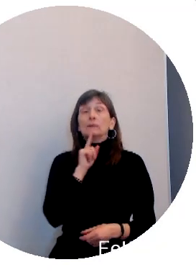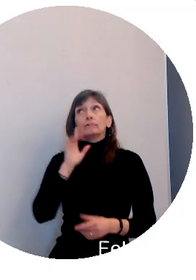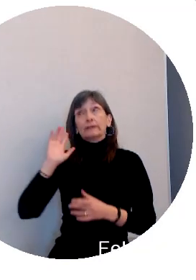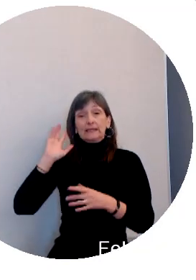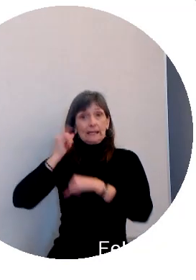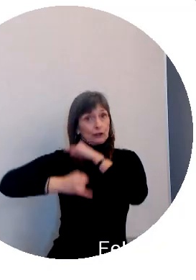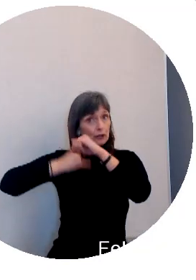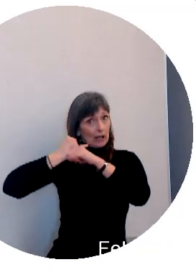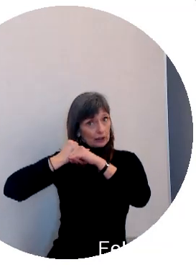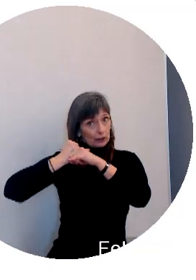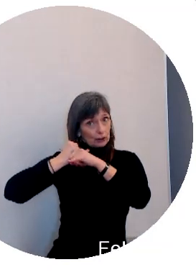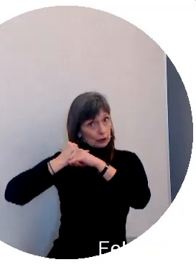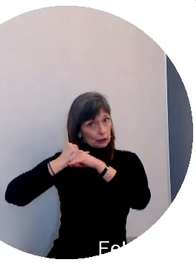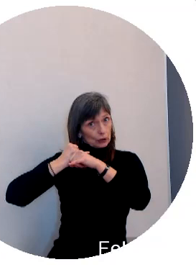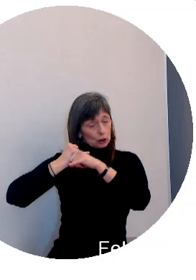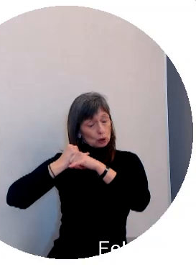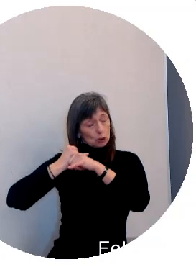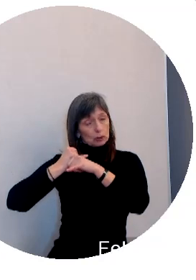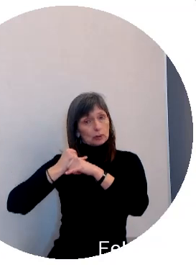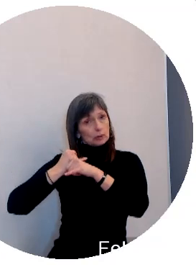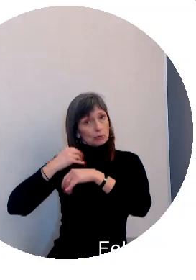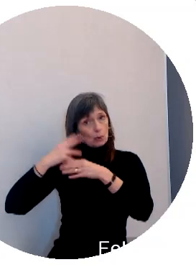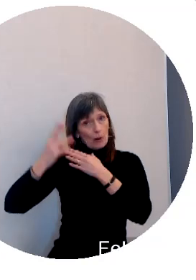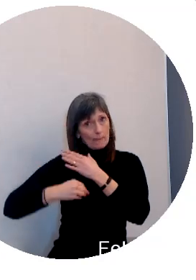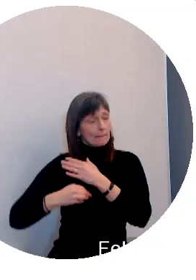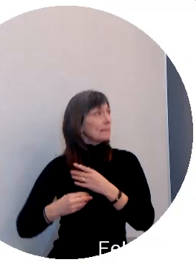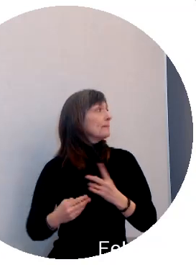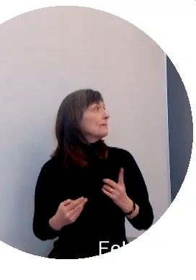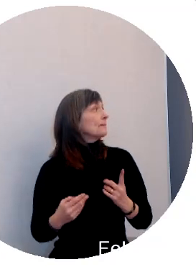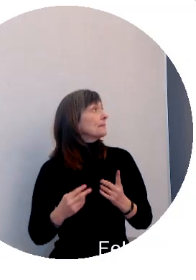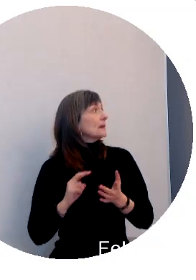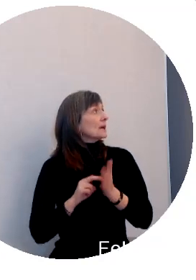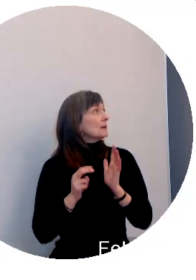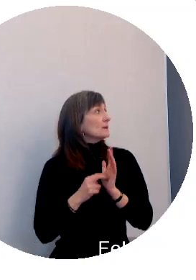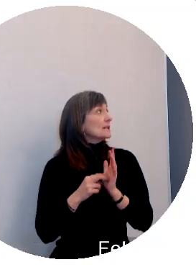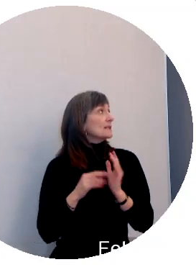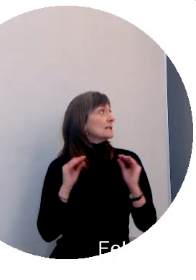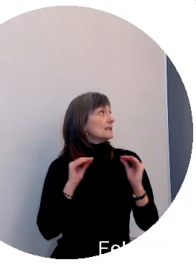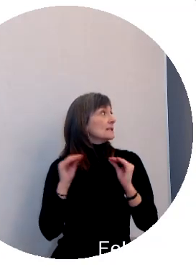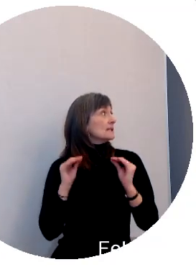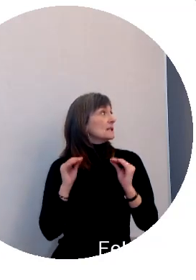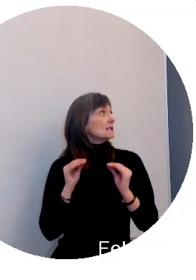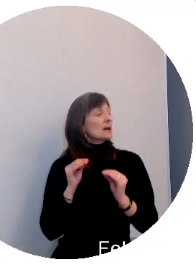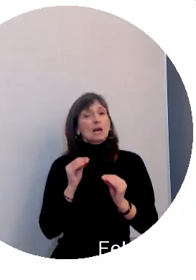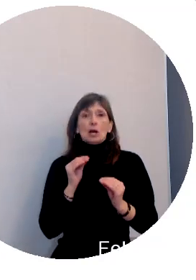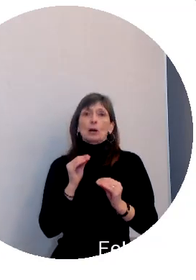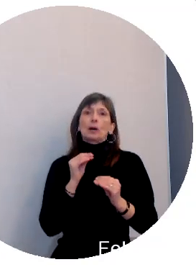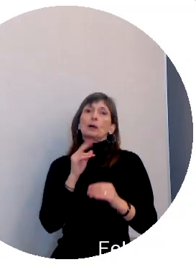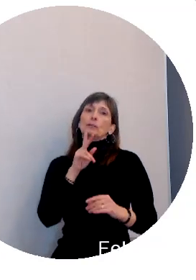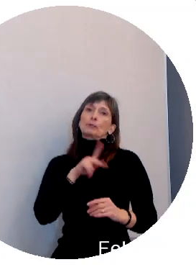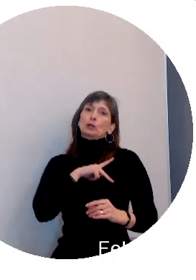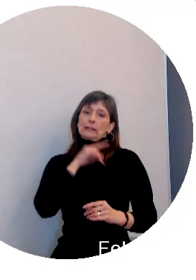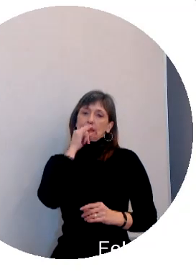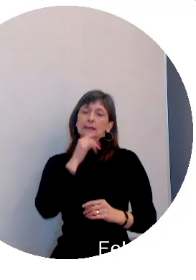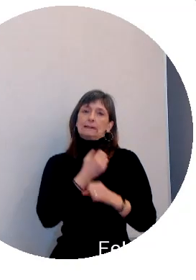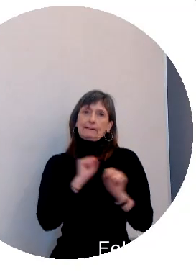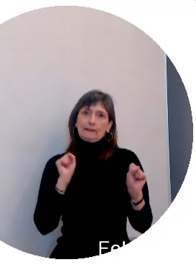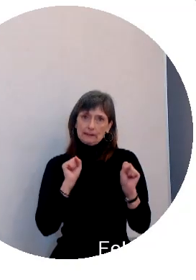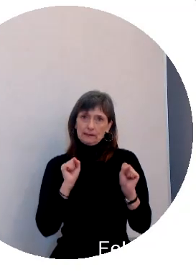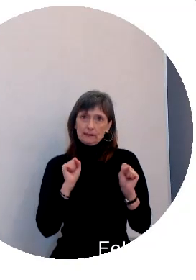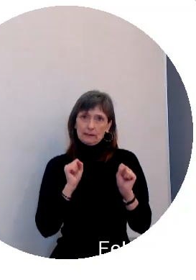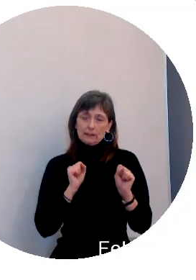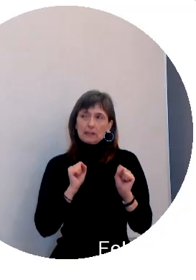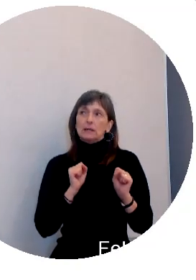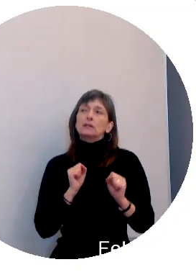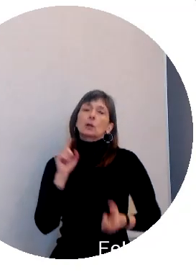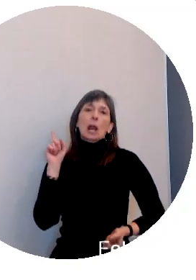national interactive safety education program. And what it does is it uses age-appropriate lessons to increase children's personal safety skills to